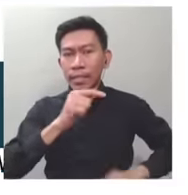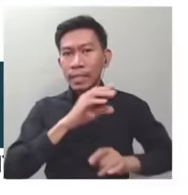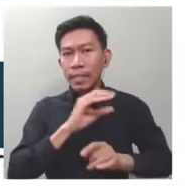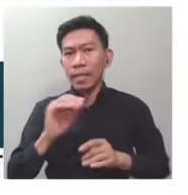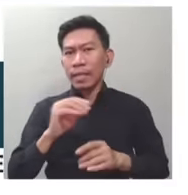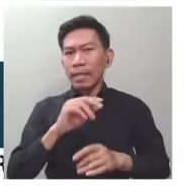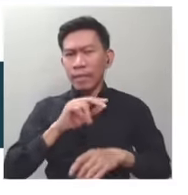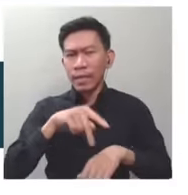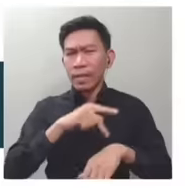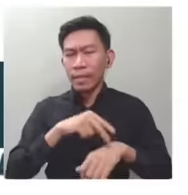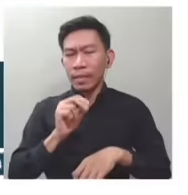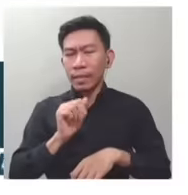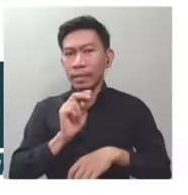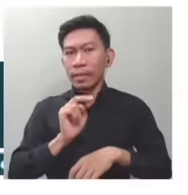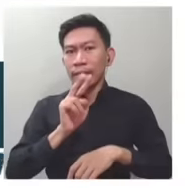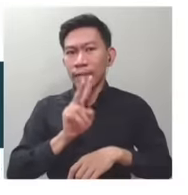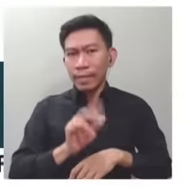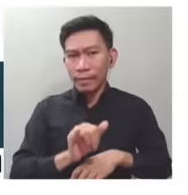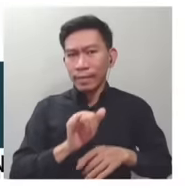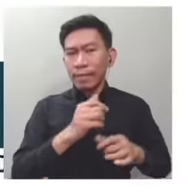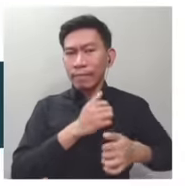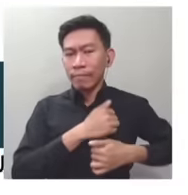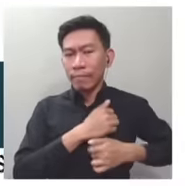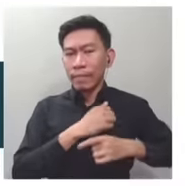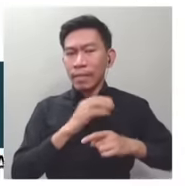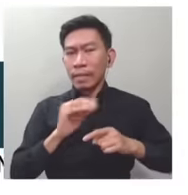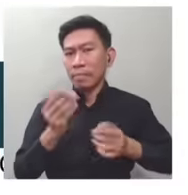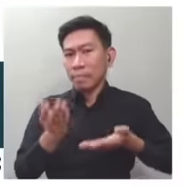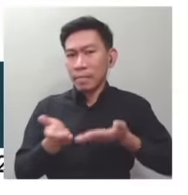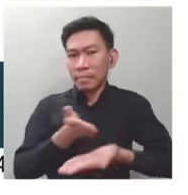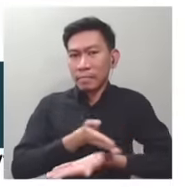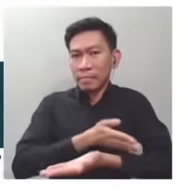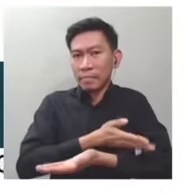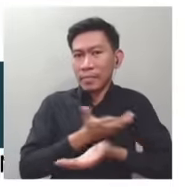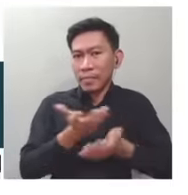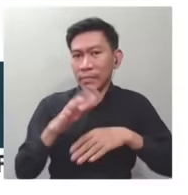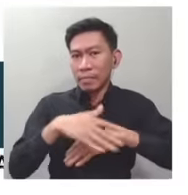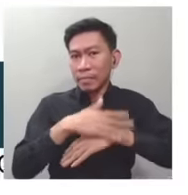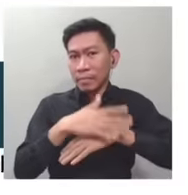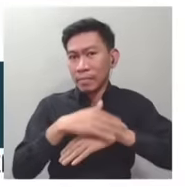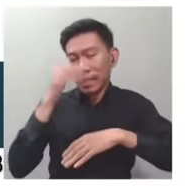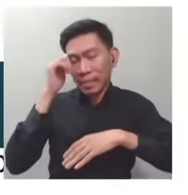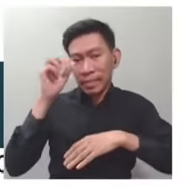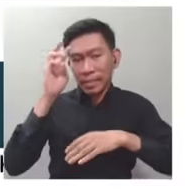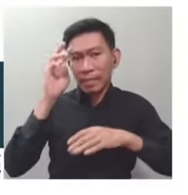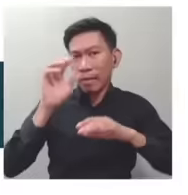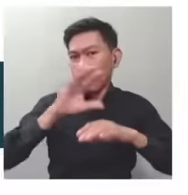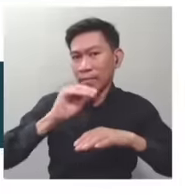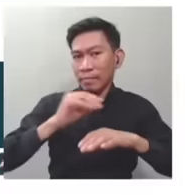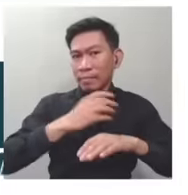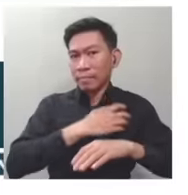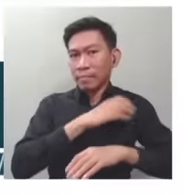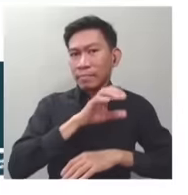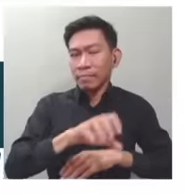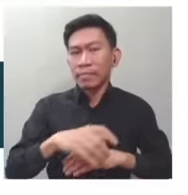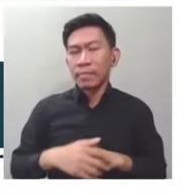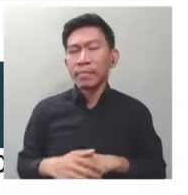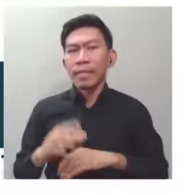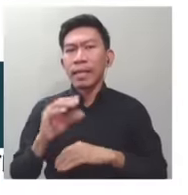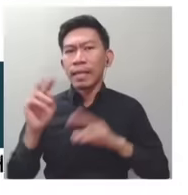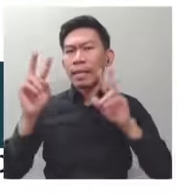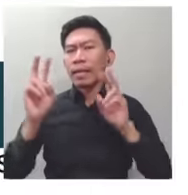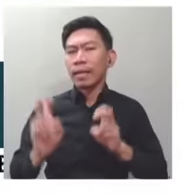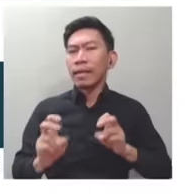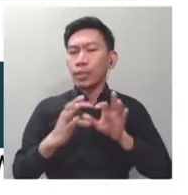maritime domain awareness capabilities. And chances are, of course, you'll have what they call joint sail